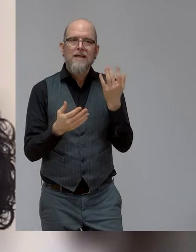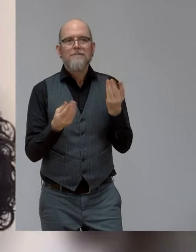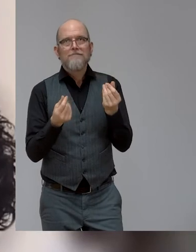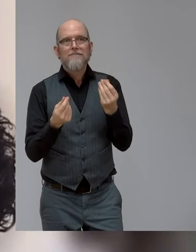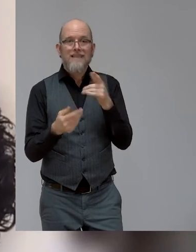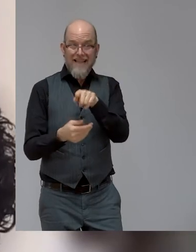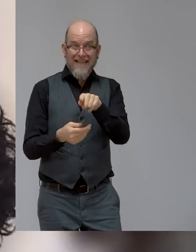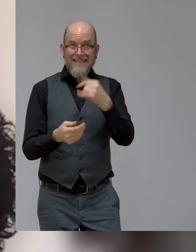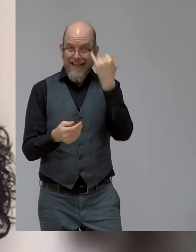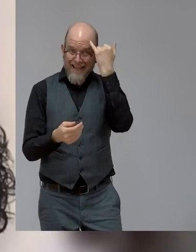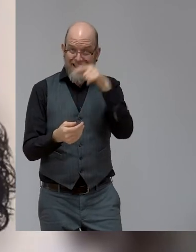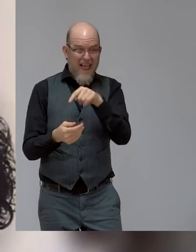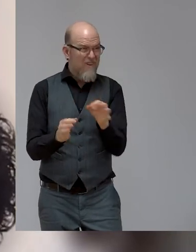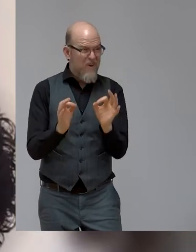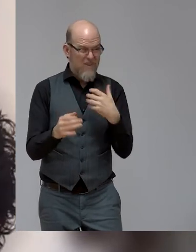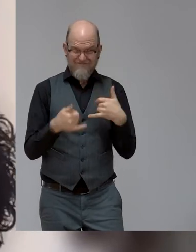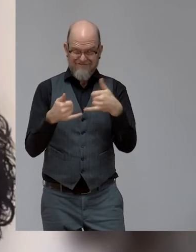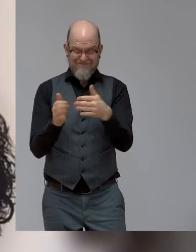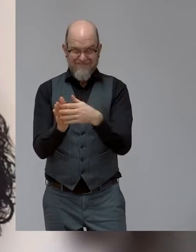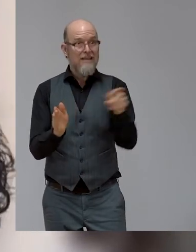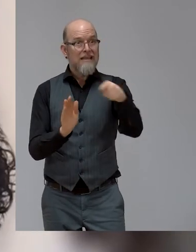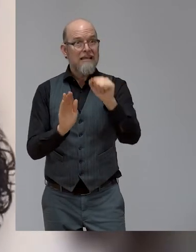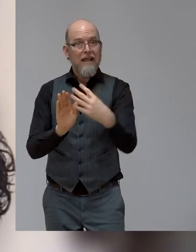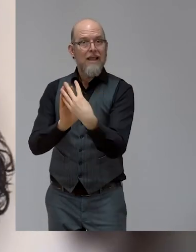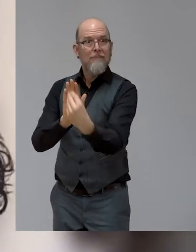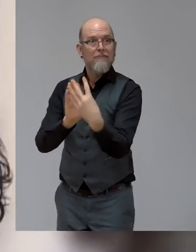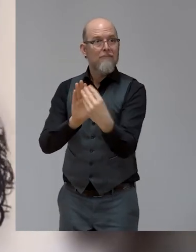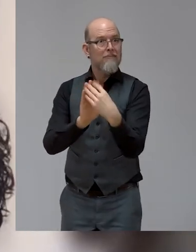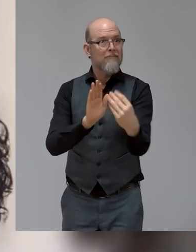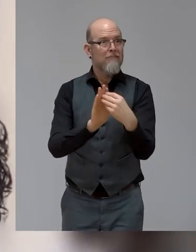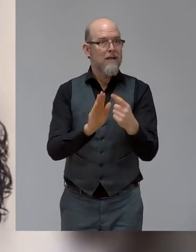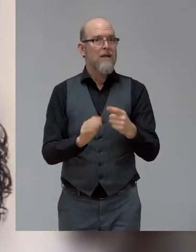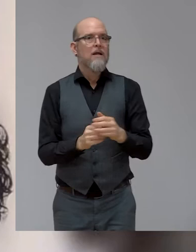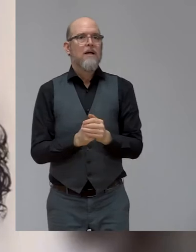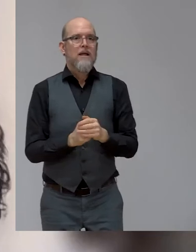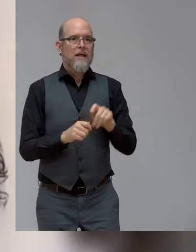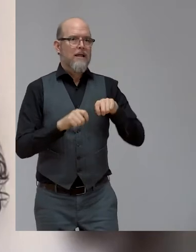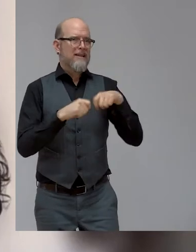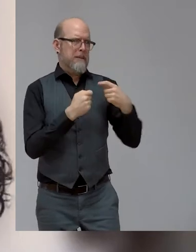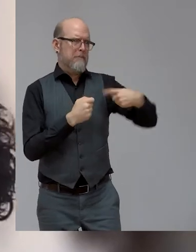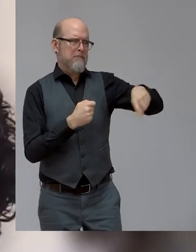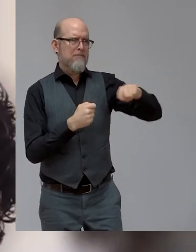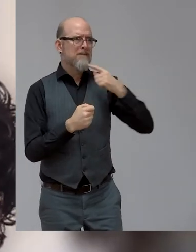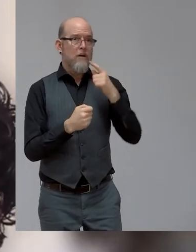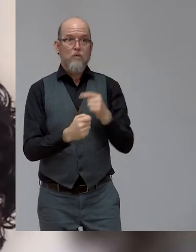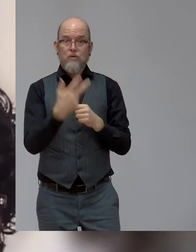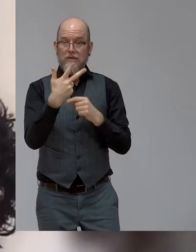rigorous selection process, and after a few months, we chose three projects that will begin their implementation later this